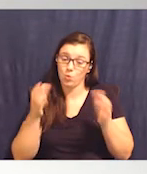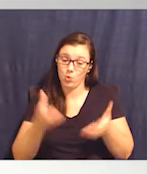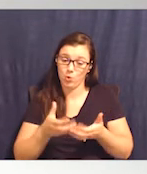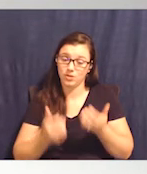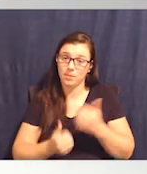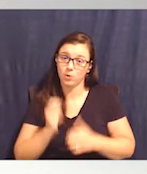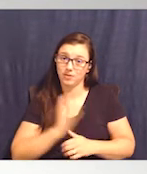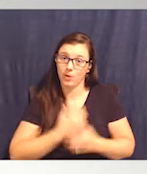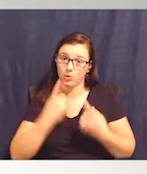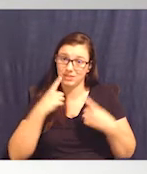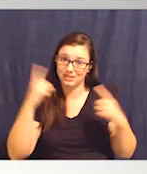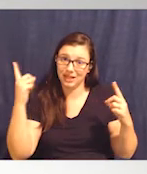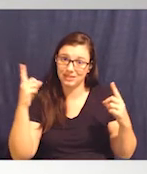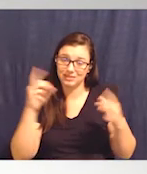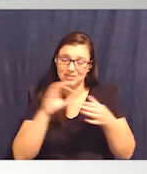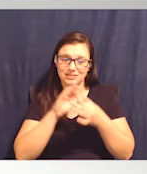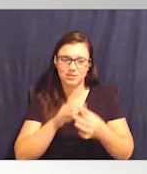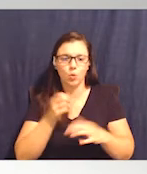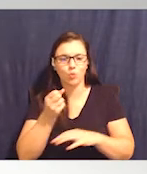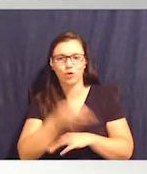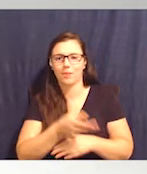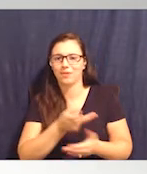One of my favorite presidents is Teddy Roosevelt.